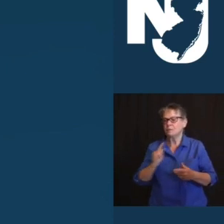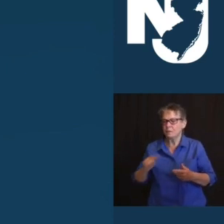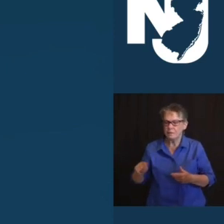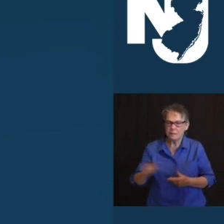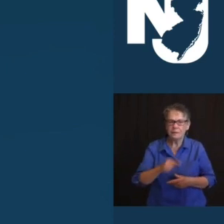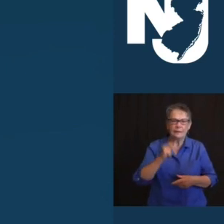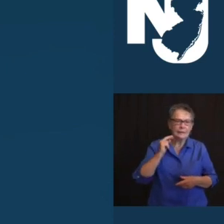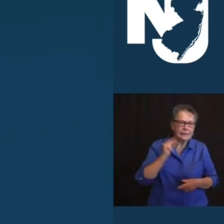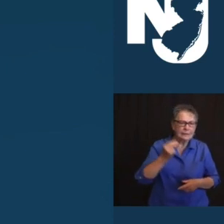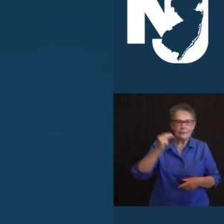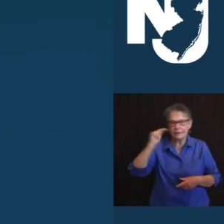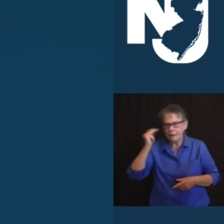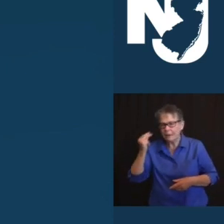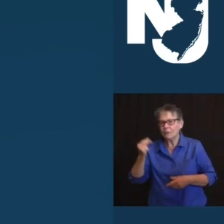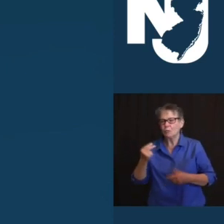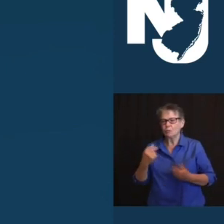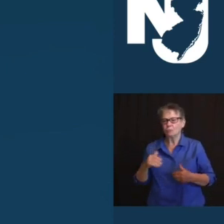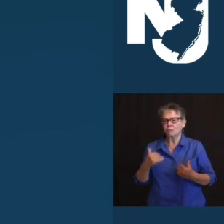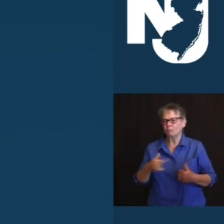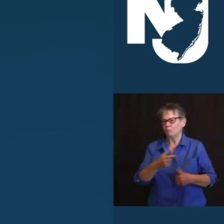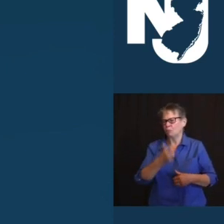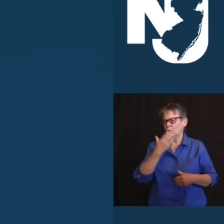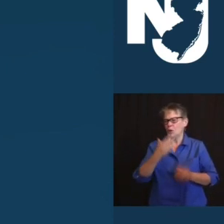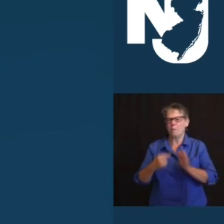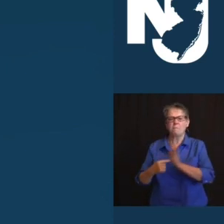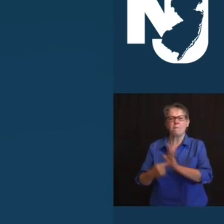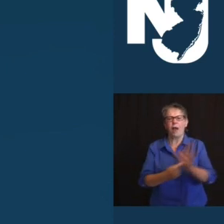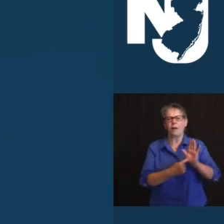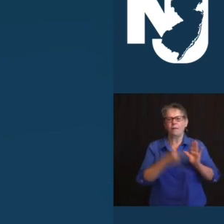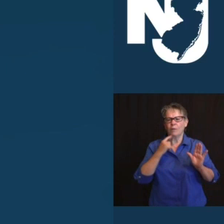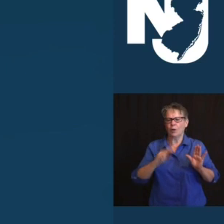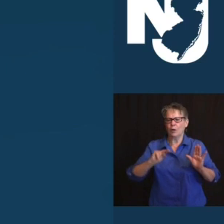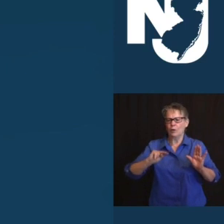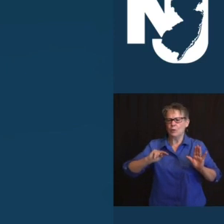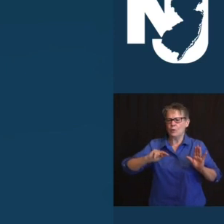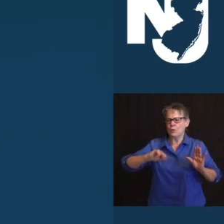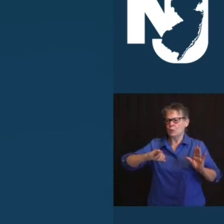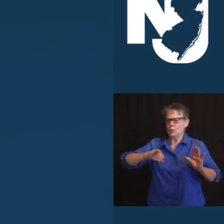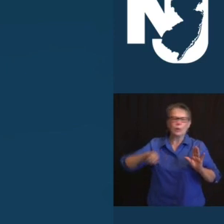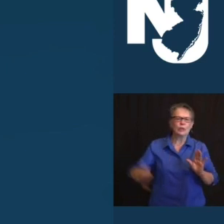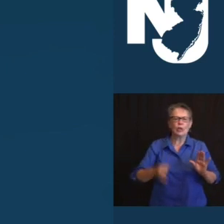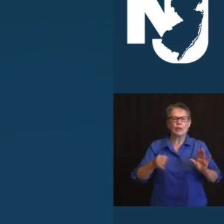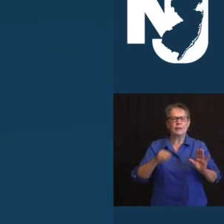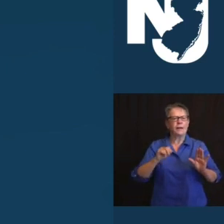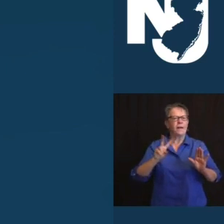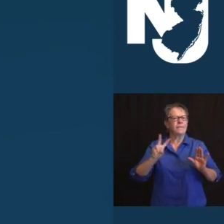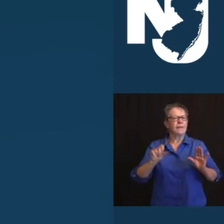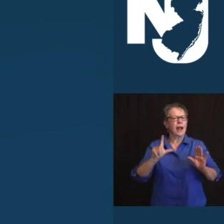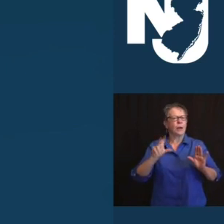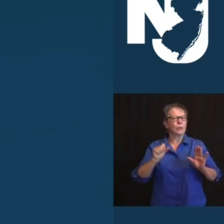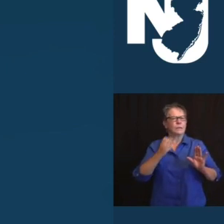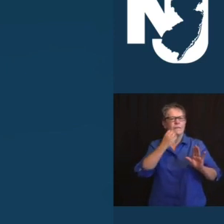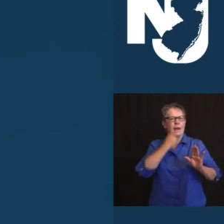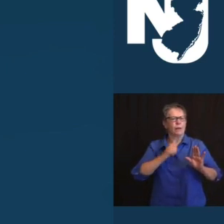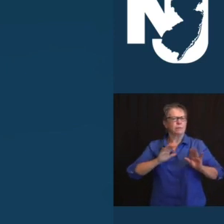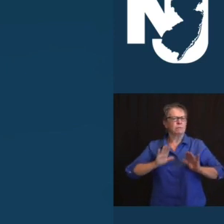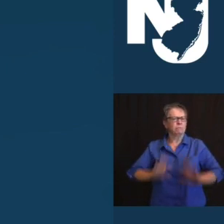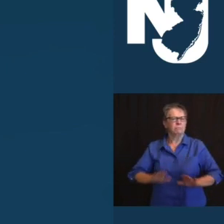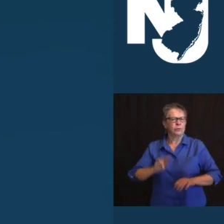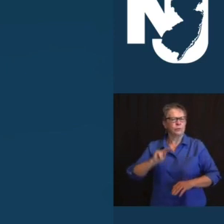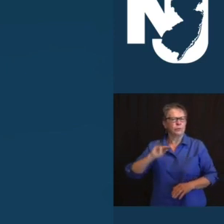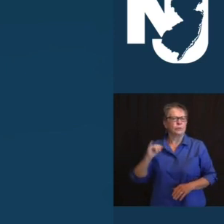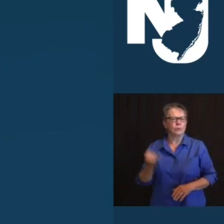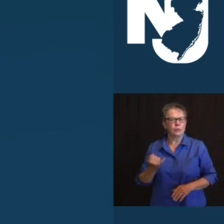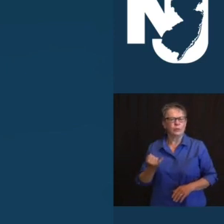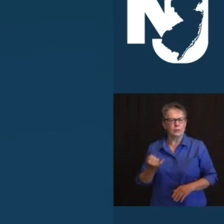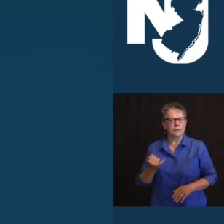values, perseverance, and always caring for others. We're glad you chose to be a part of our New Jersey family, June.